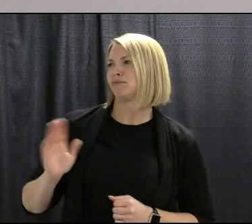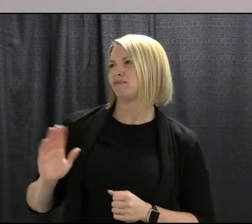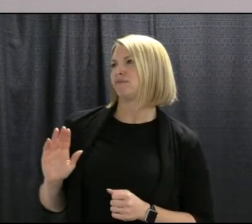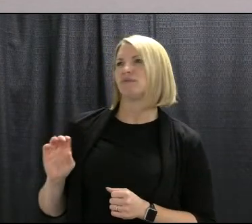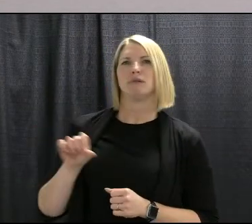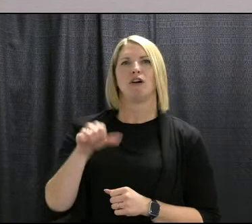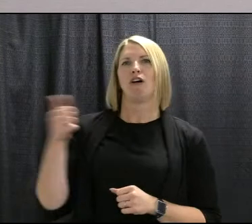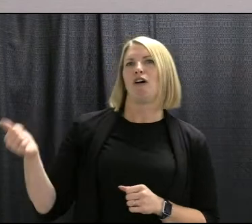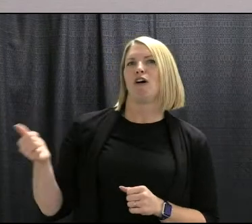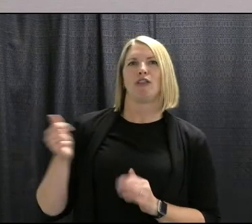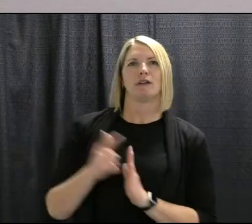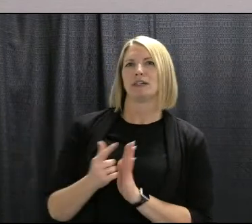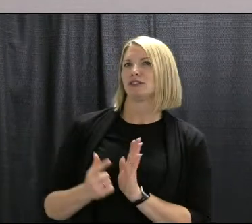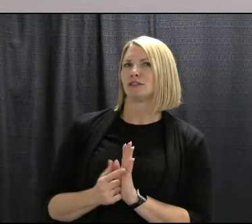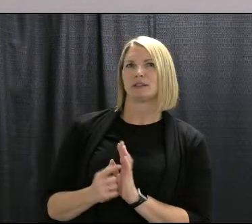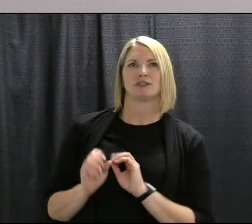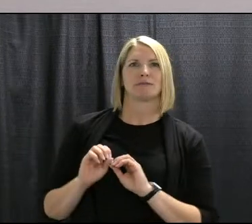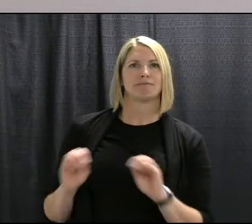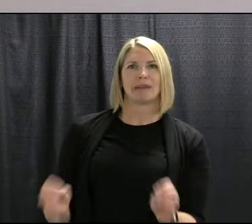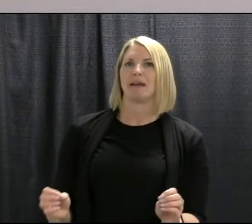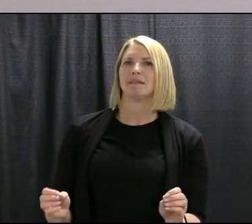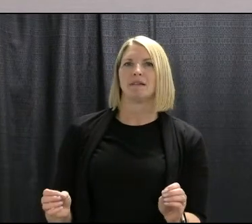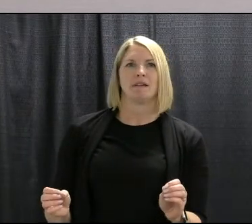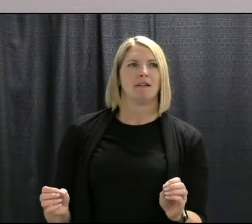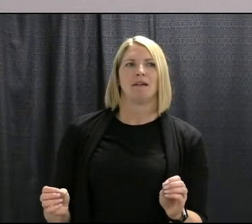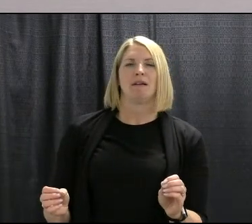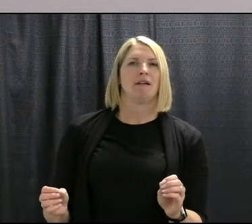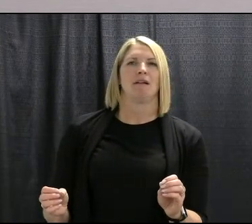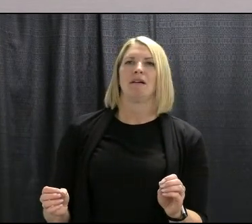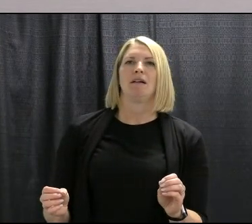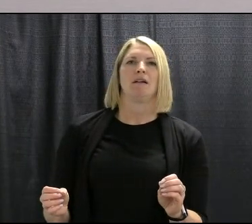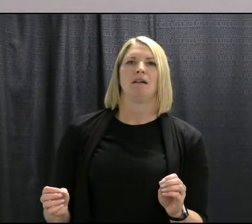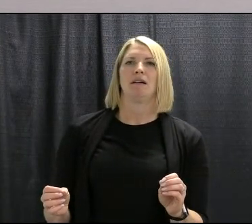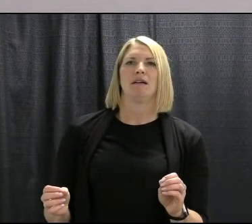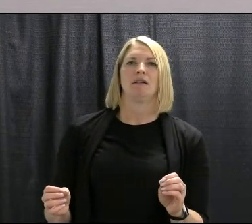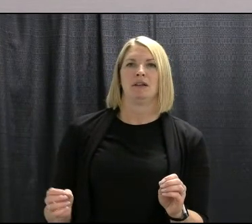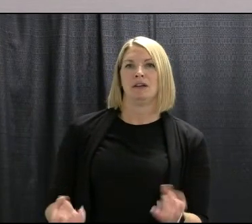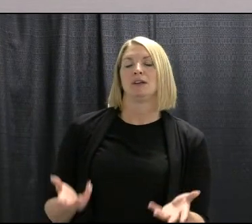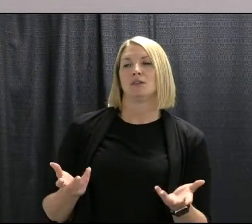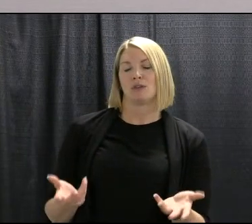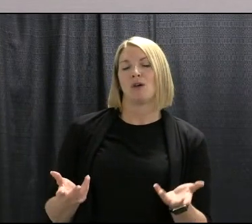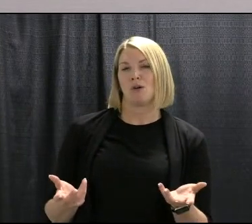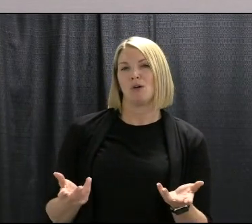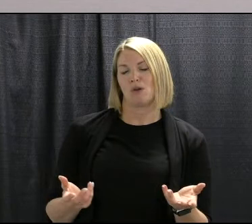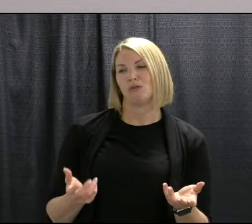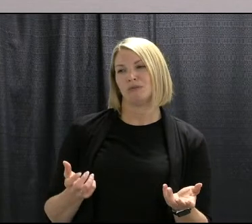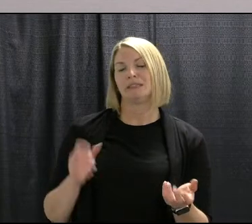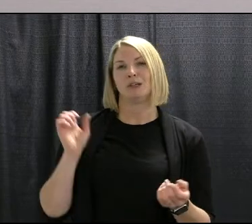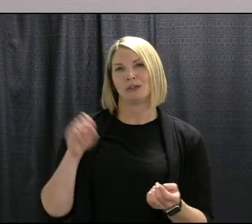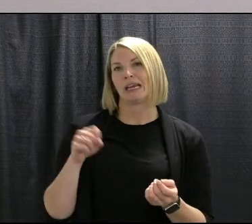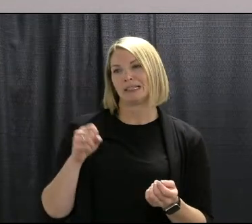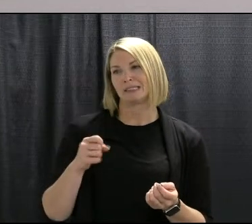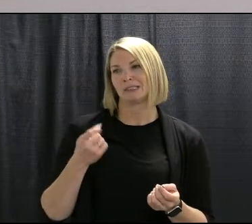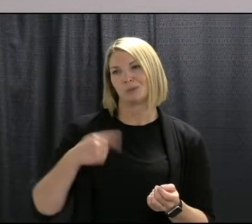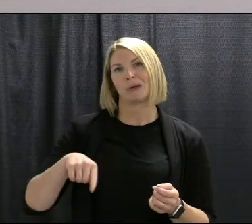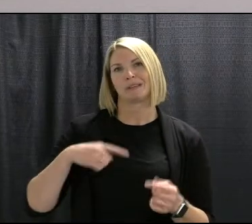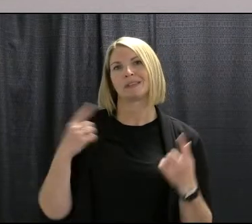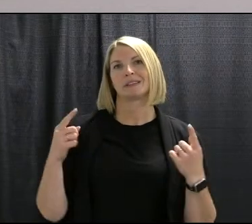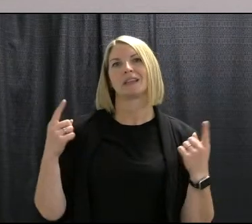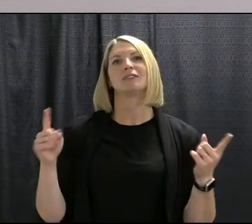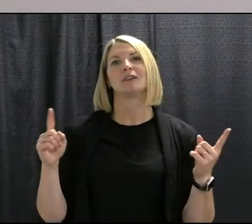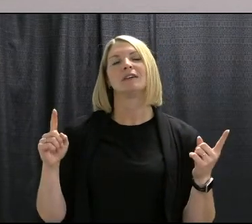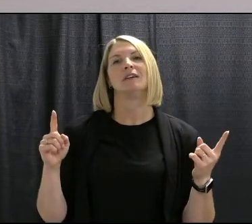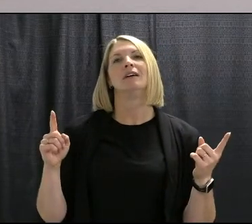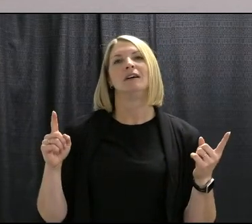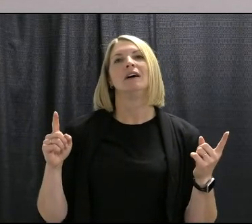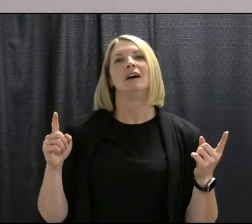no other government has been able to bring this forward. We have, so that's good progress. We are making sure that it's